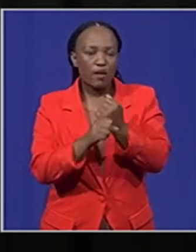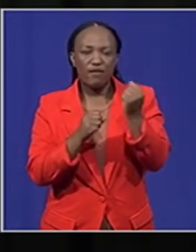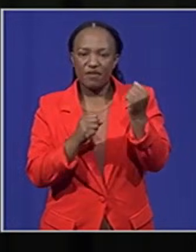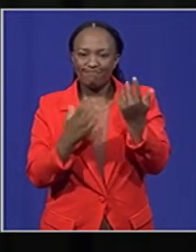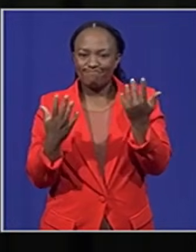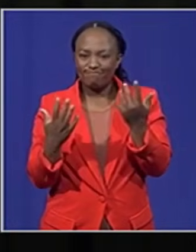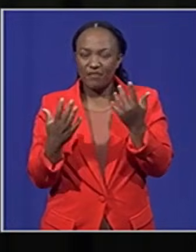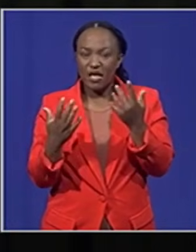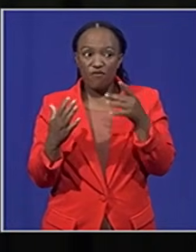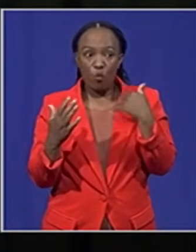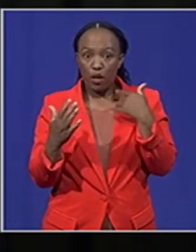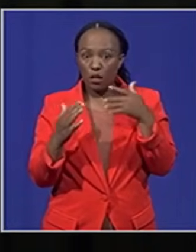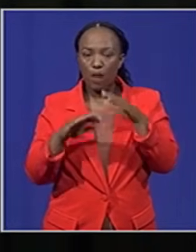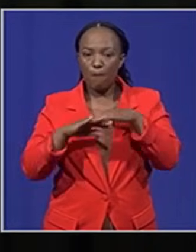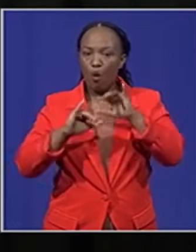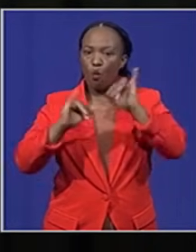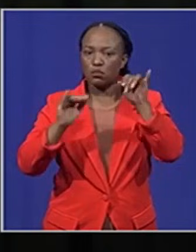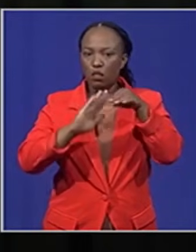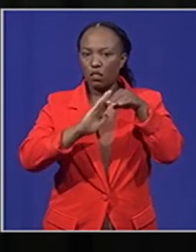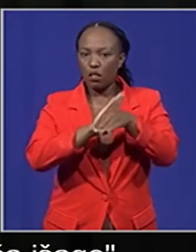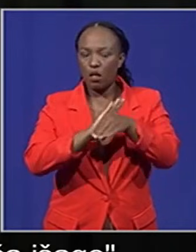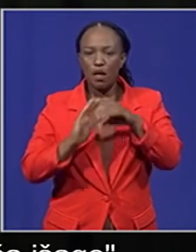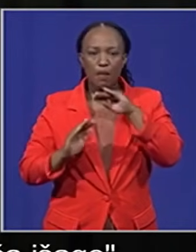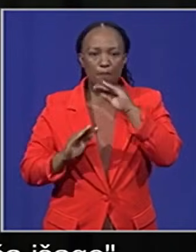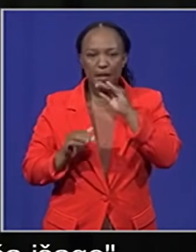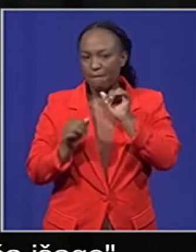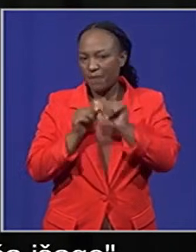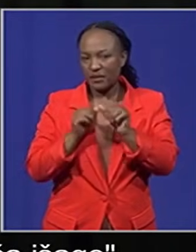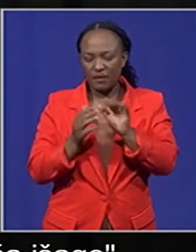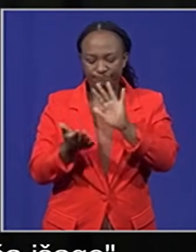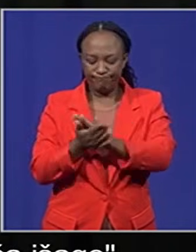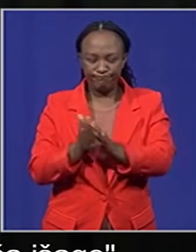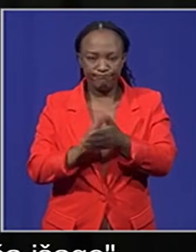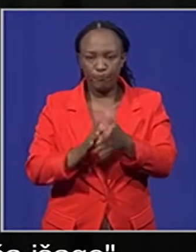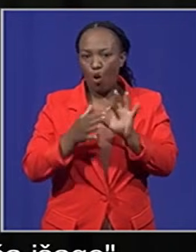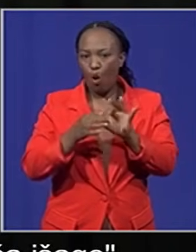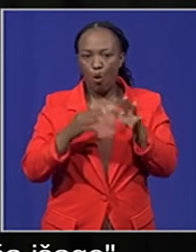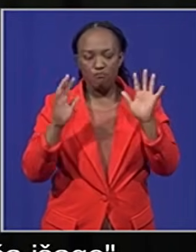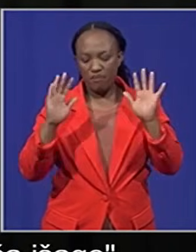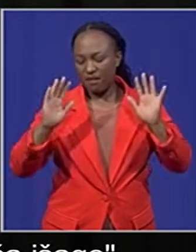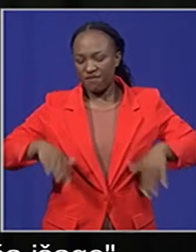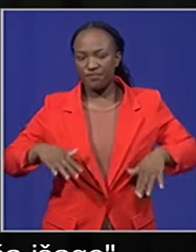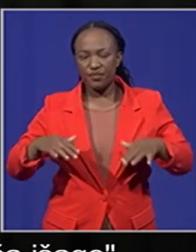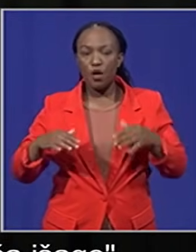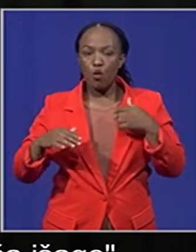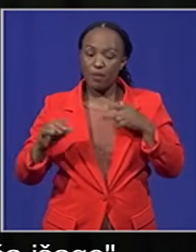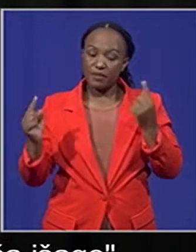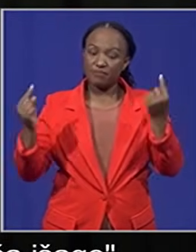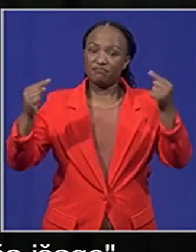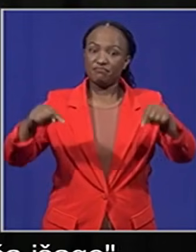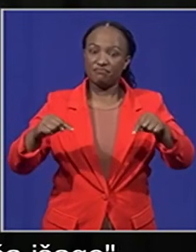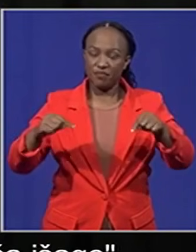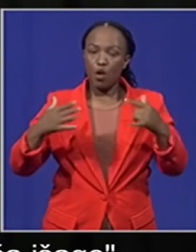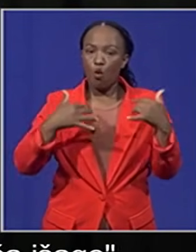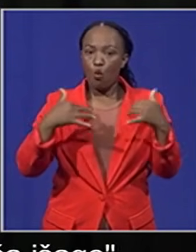we decline in this election, we must pack our bags and go home. We must go to a battlefield ready to die